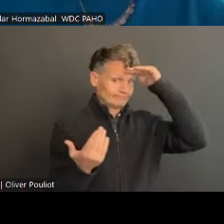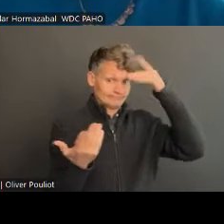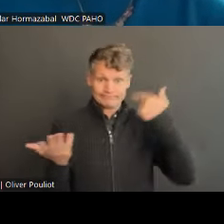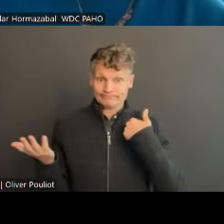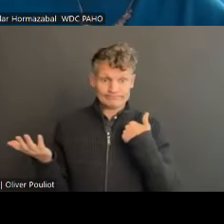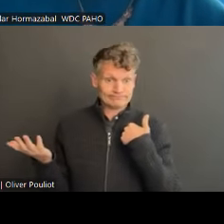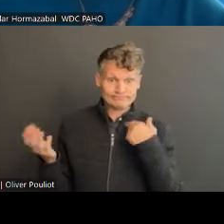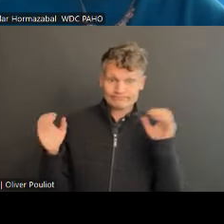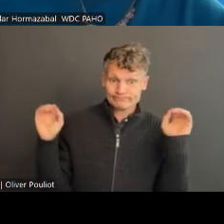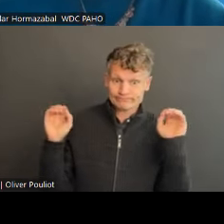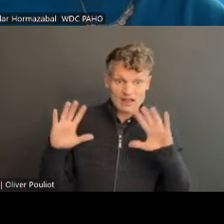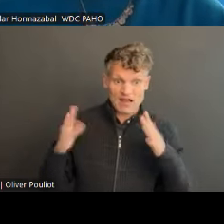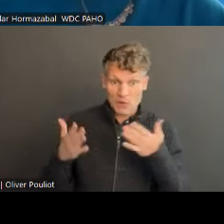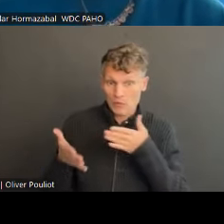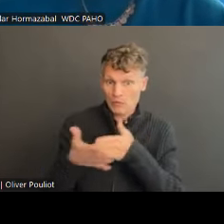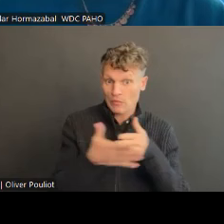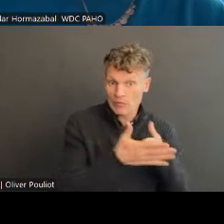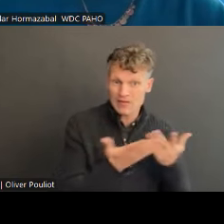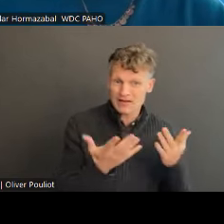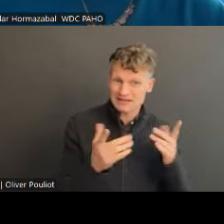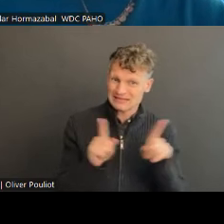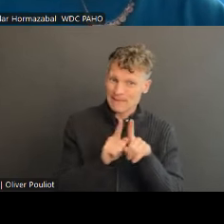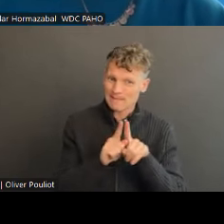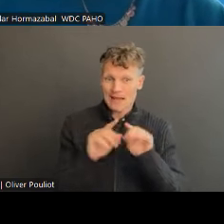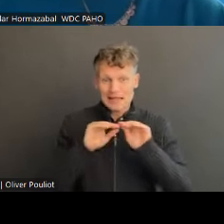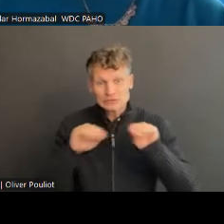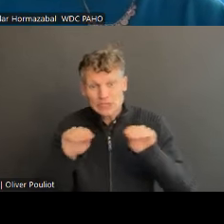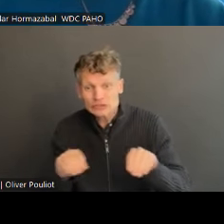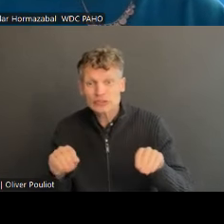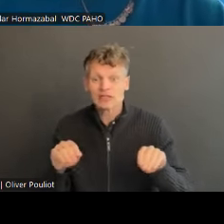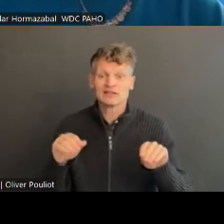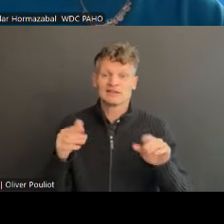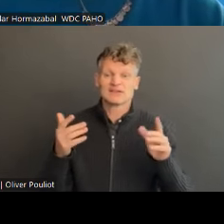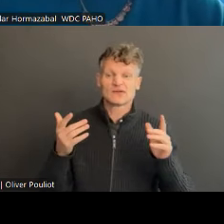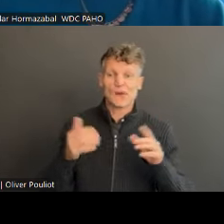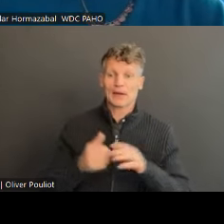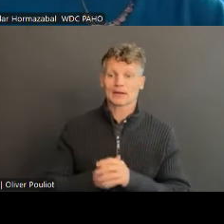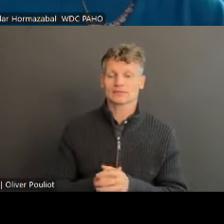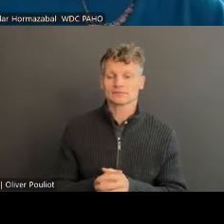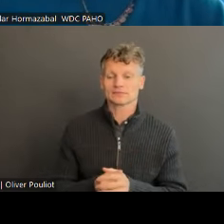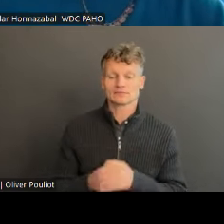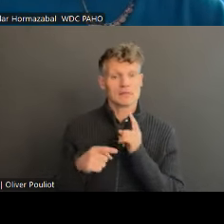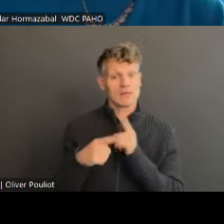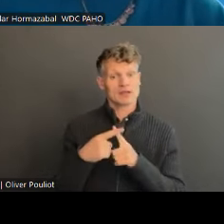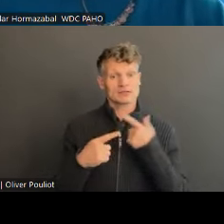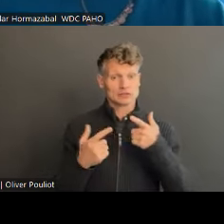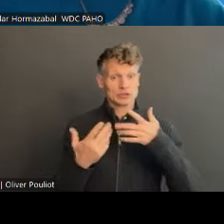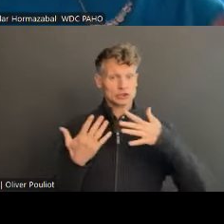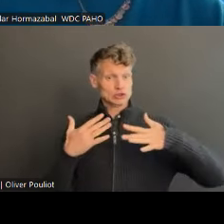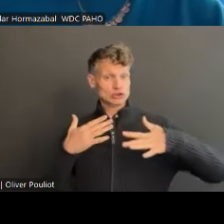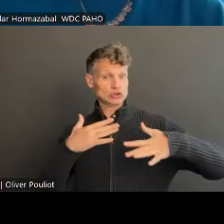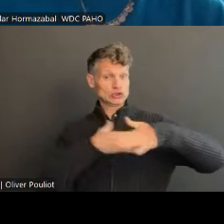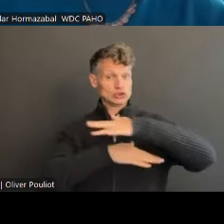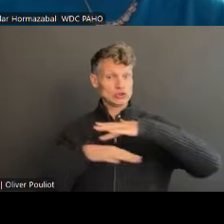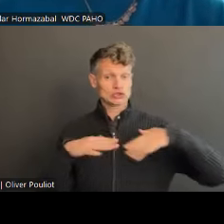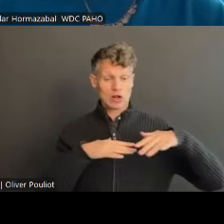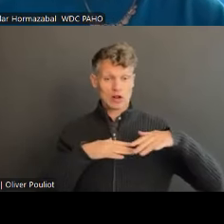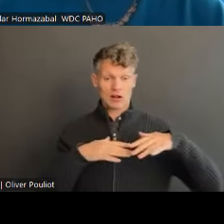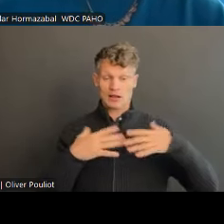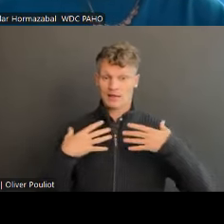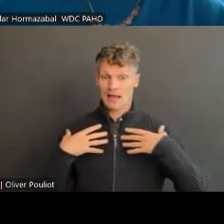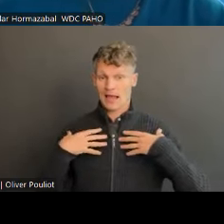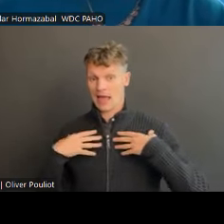And the second element is that if we do not intervene in terms of the social determinants of health and equity, it